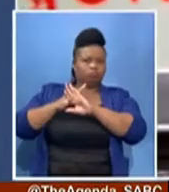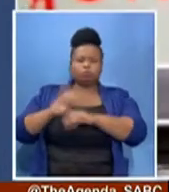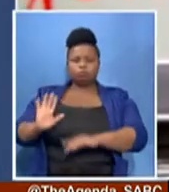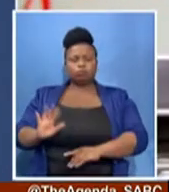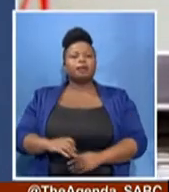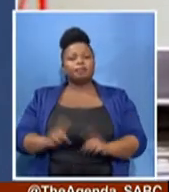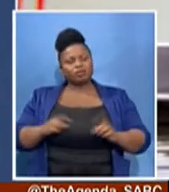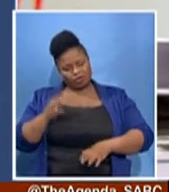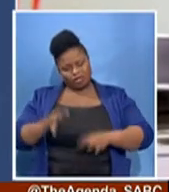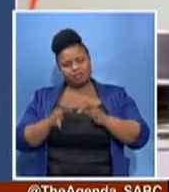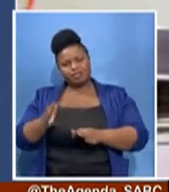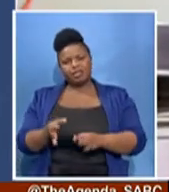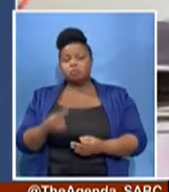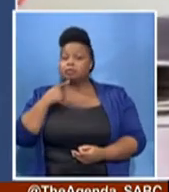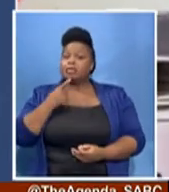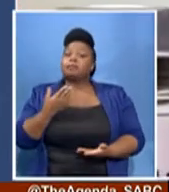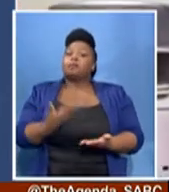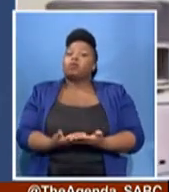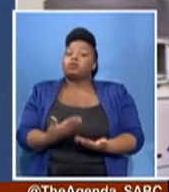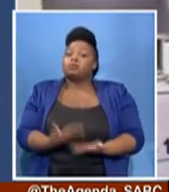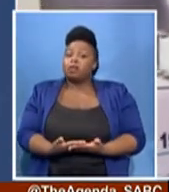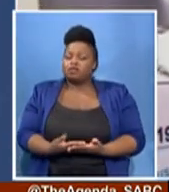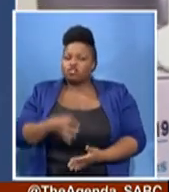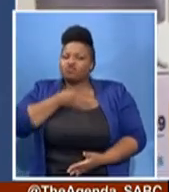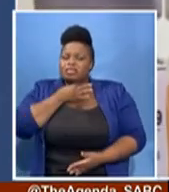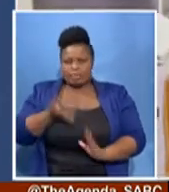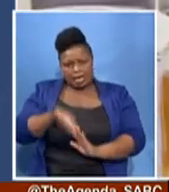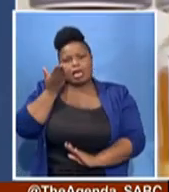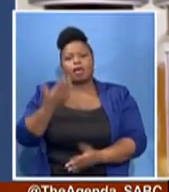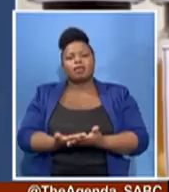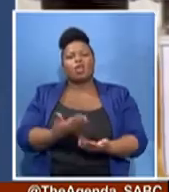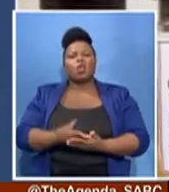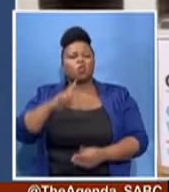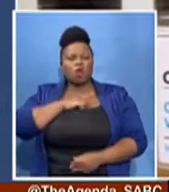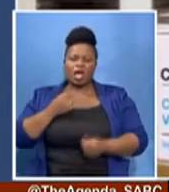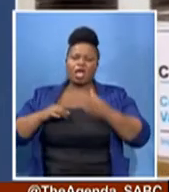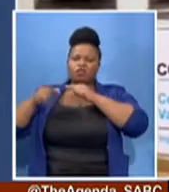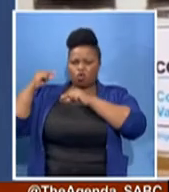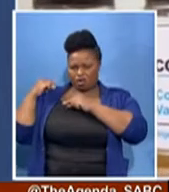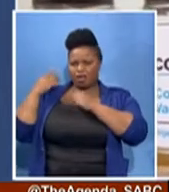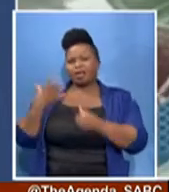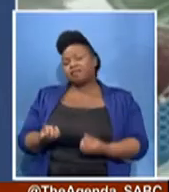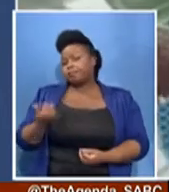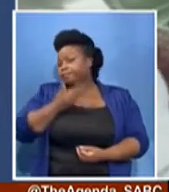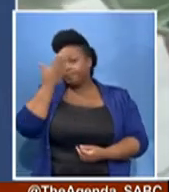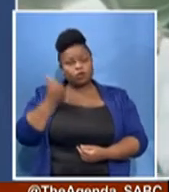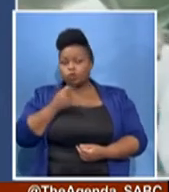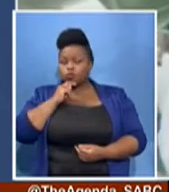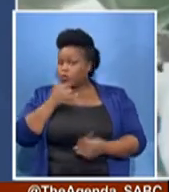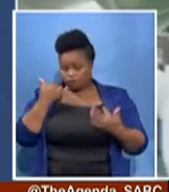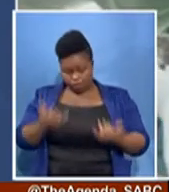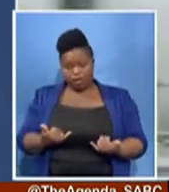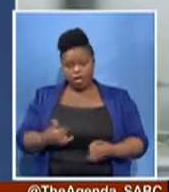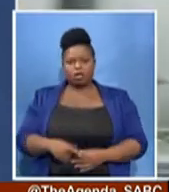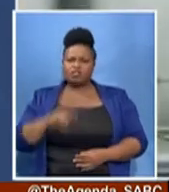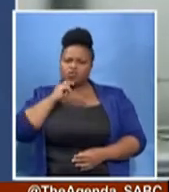an increased risk of this very rare sort of clot. We wouldn't know, we don't know at the moment whether these familial conditions or a past